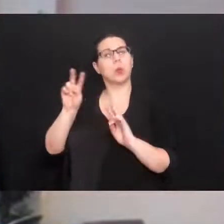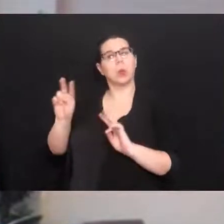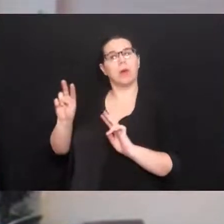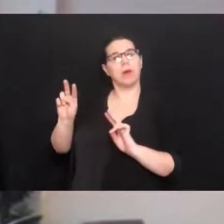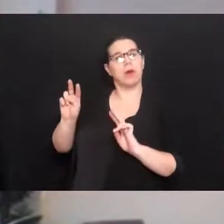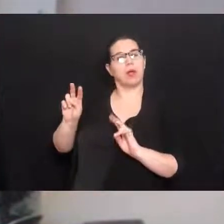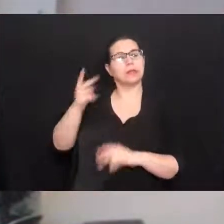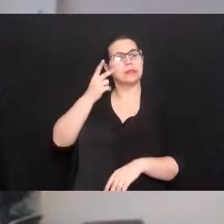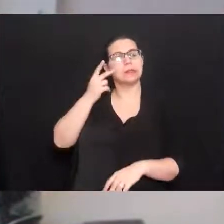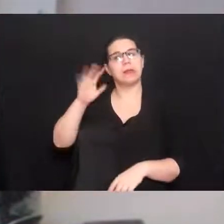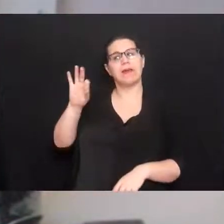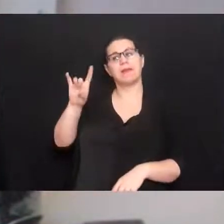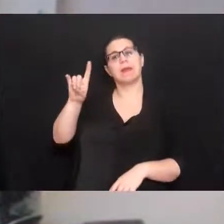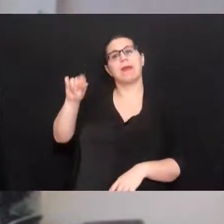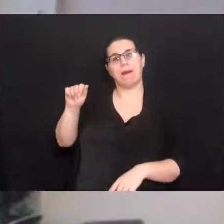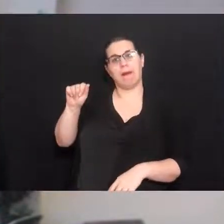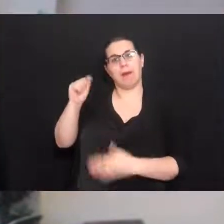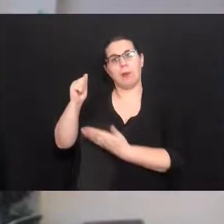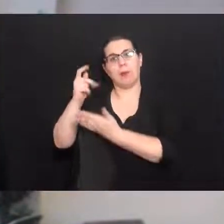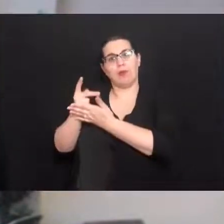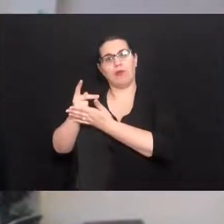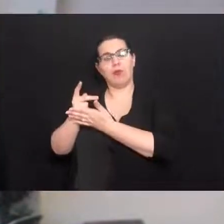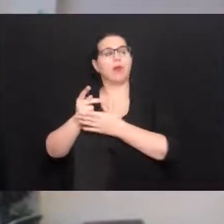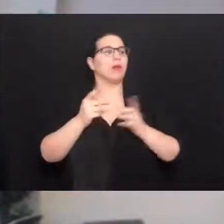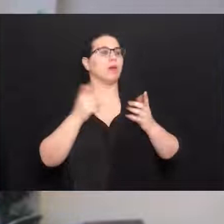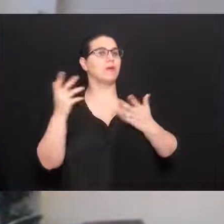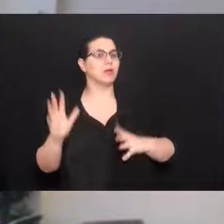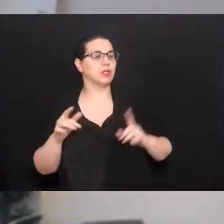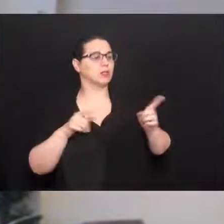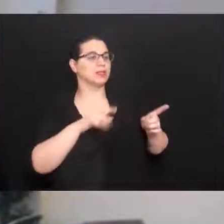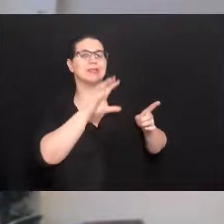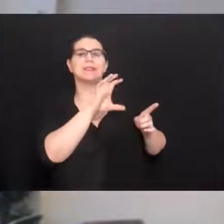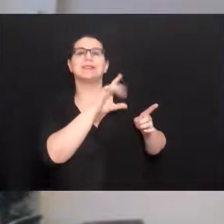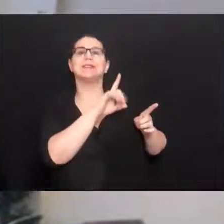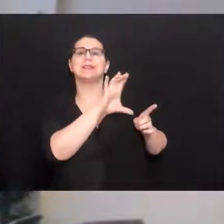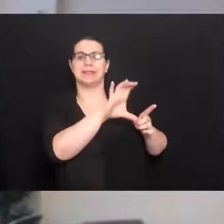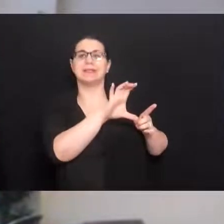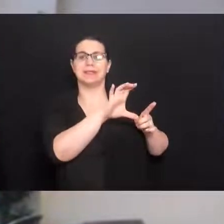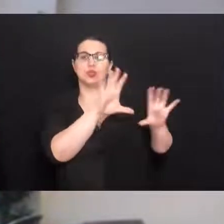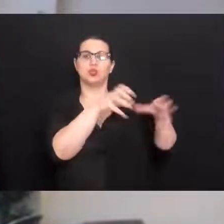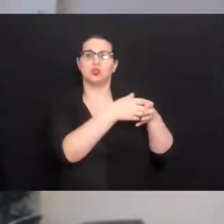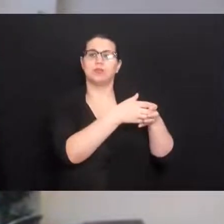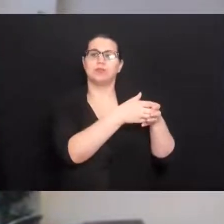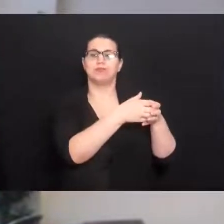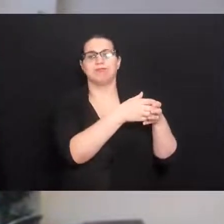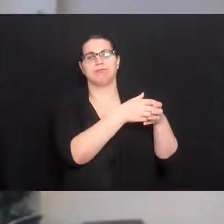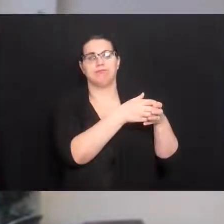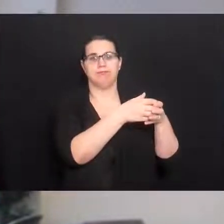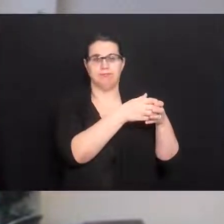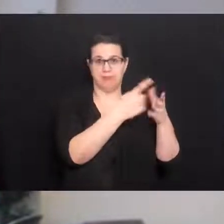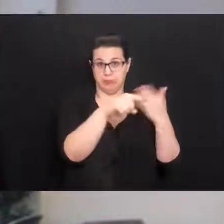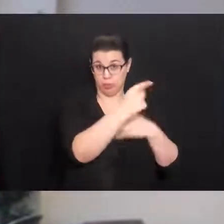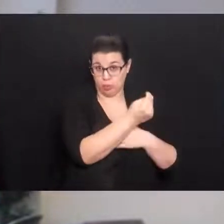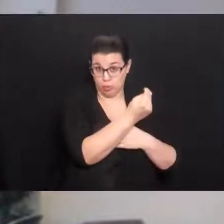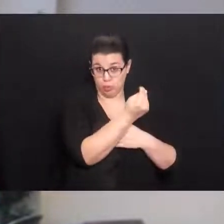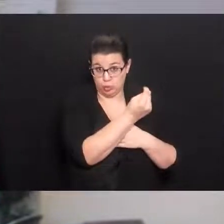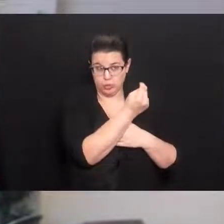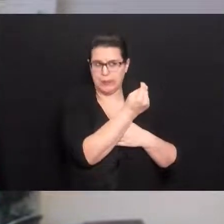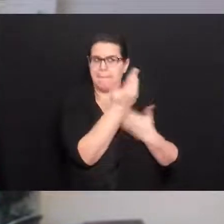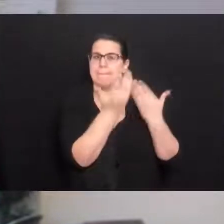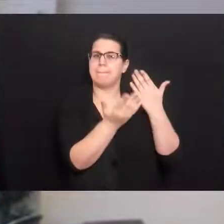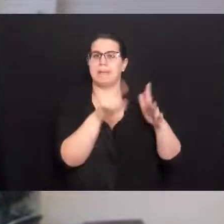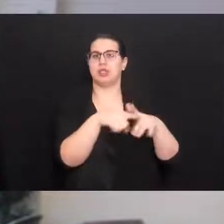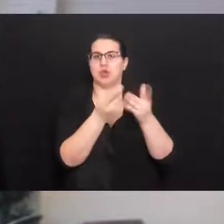the CDC group will meet next Tuesday, and we may be able to start offering vaccines to